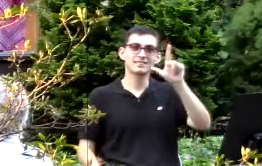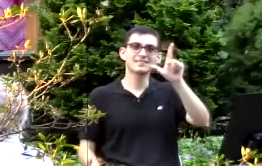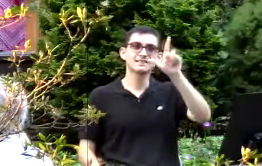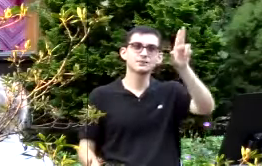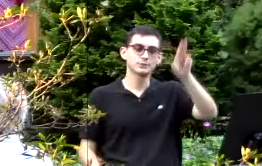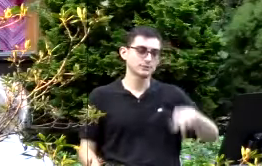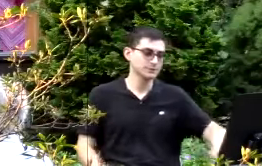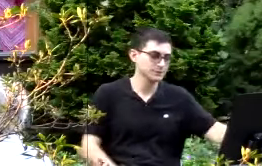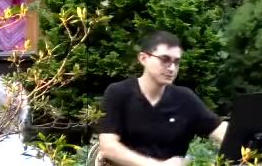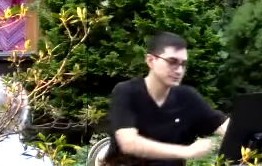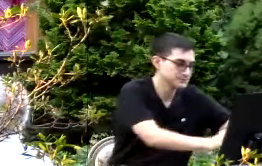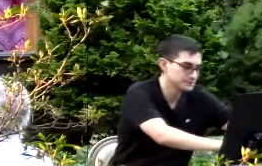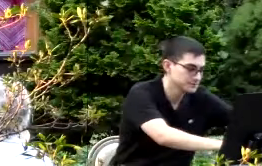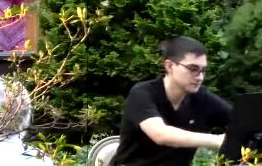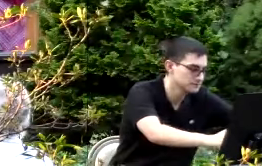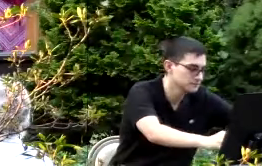hallelujah,